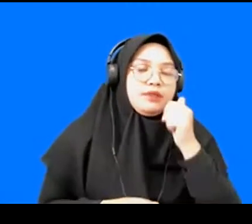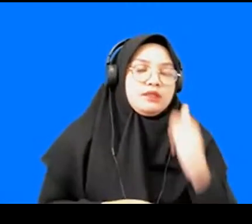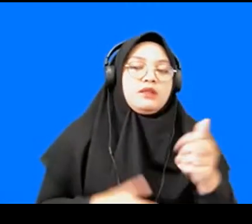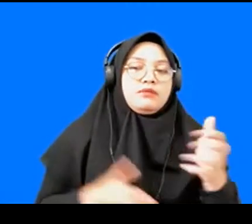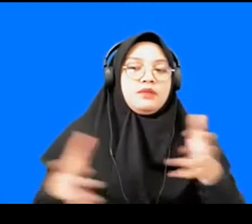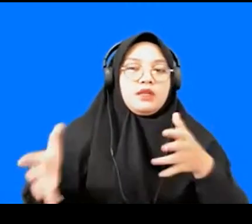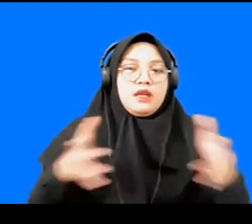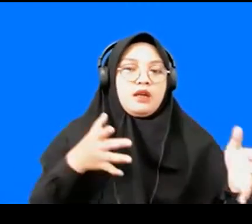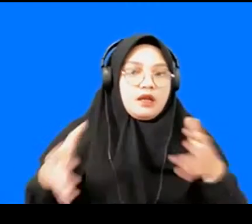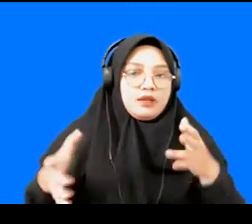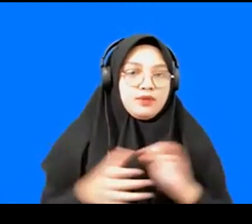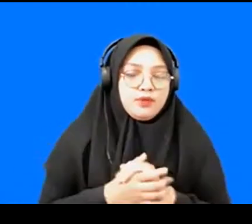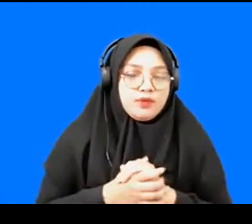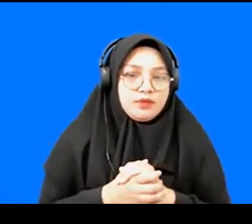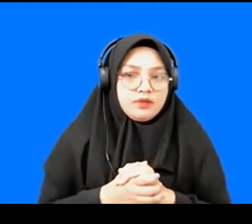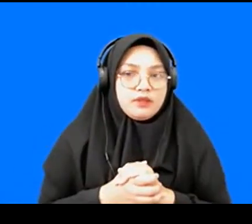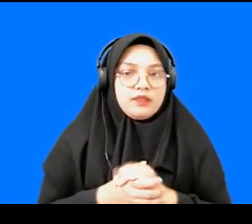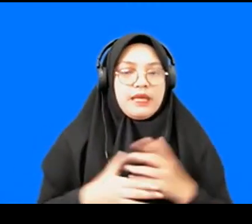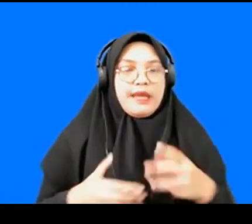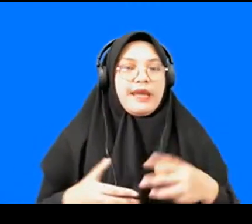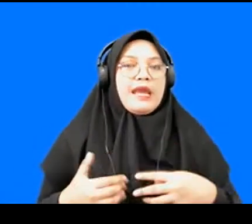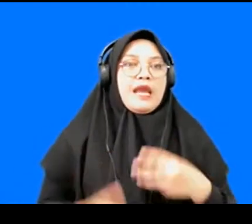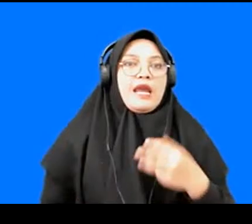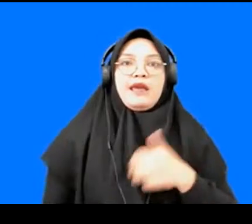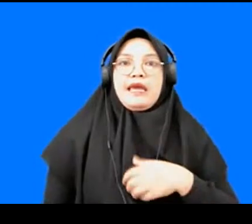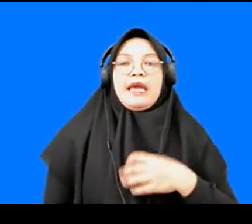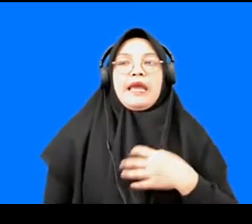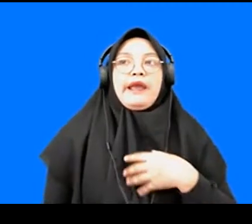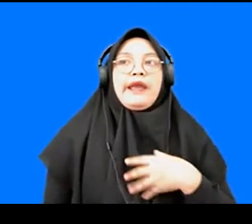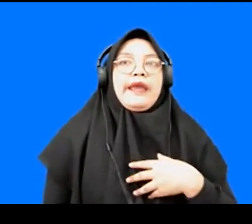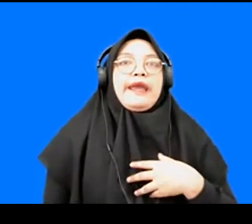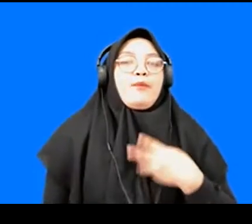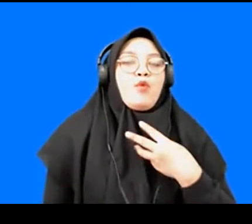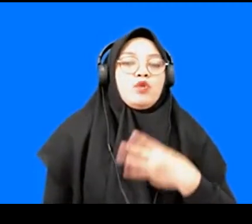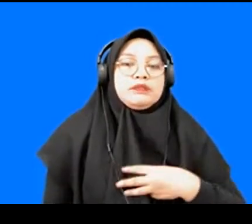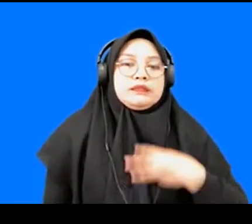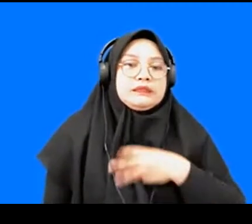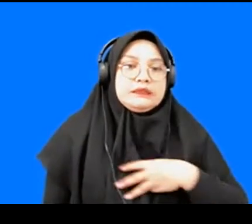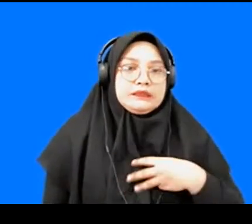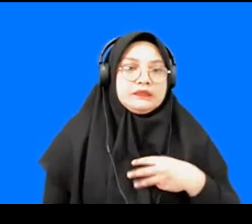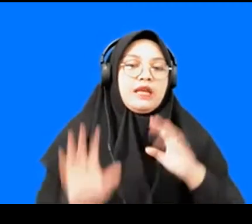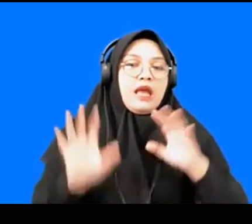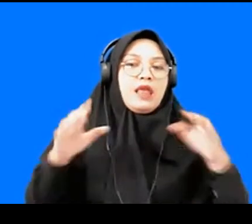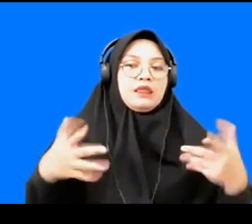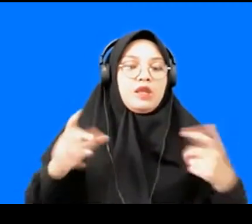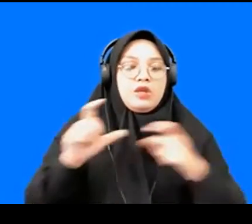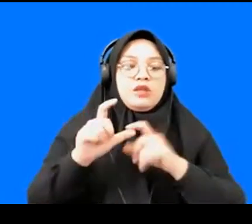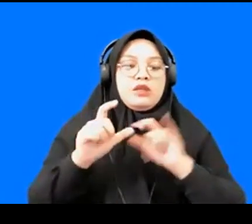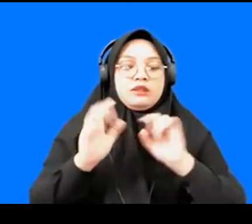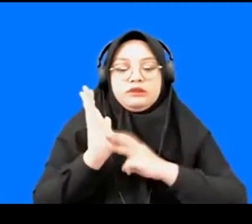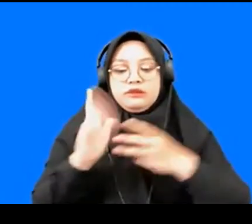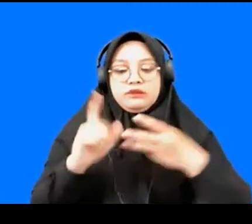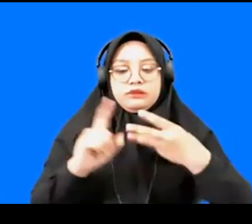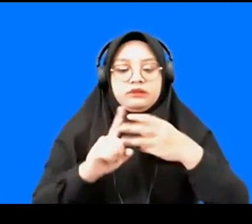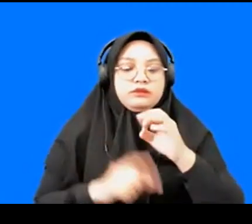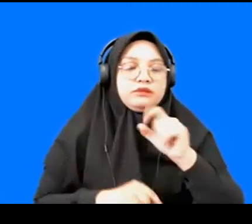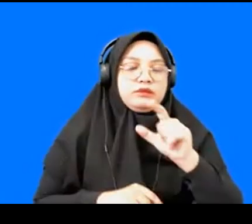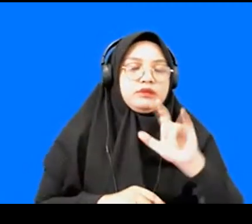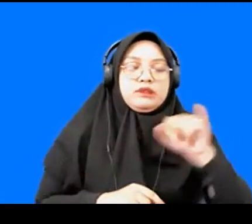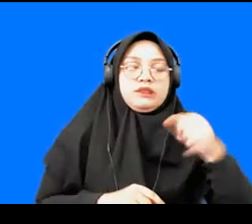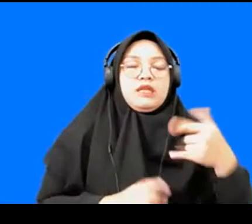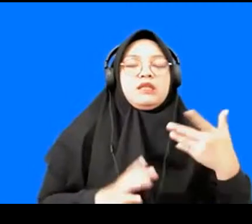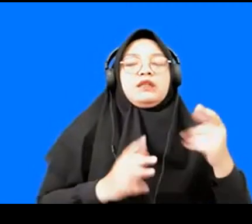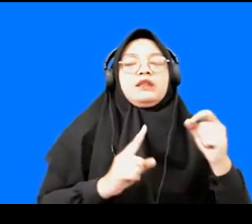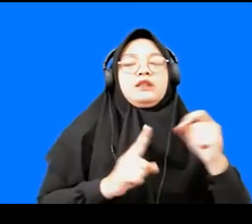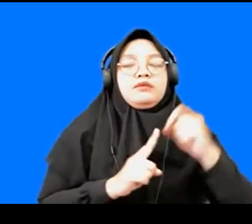emotion or a symbol, right? So and also the wealth tax will be elevating solidarity among the class